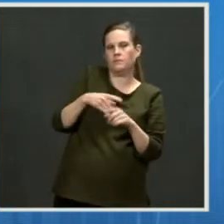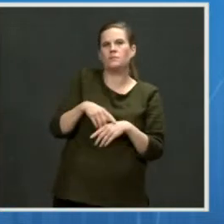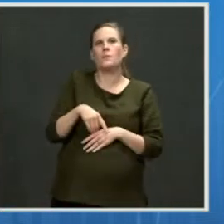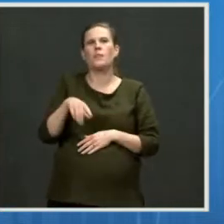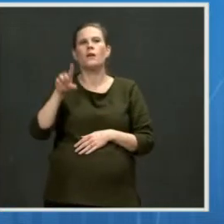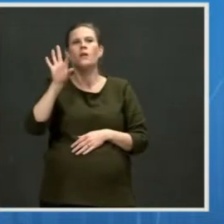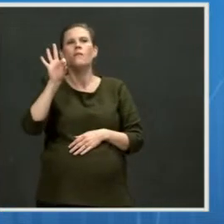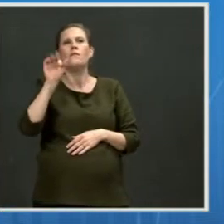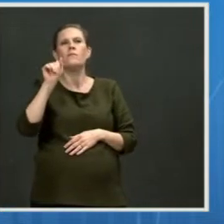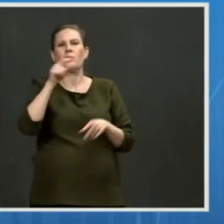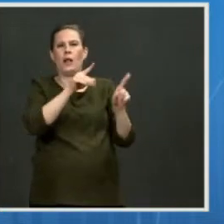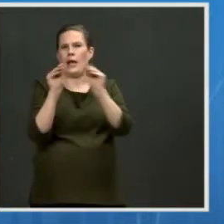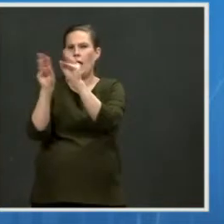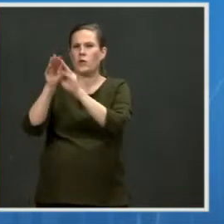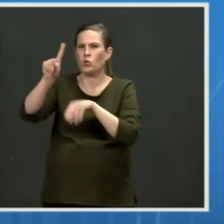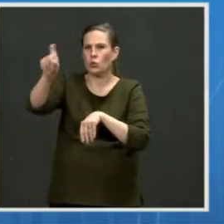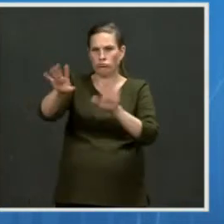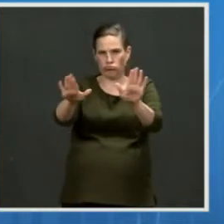grant an EUA.